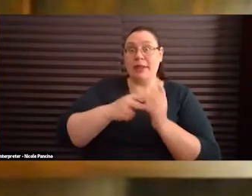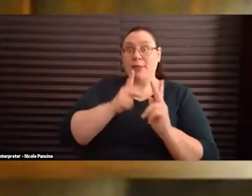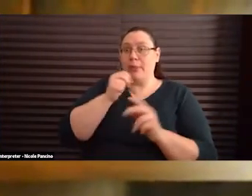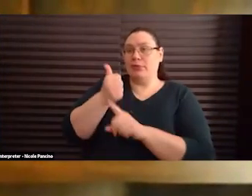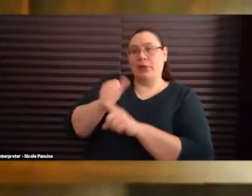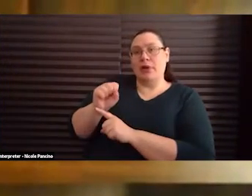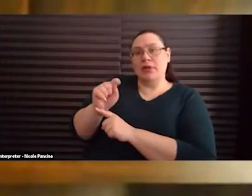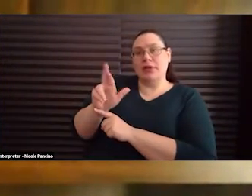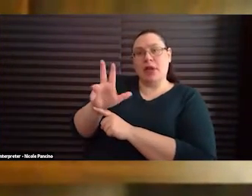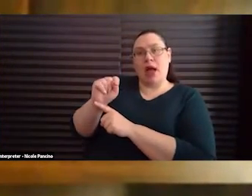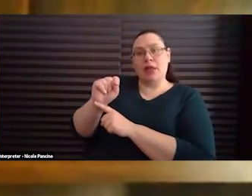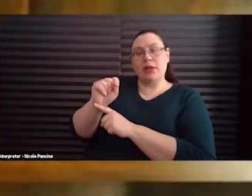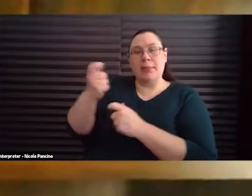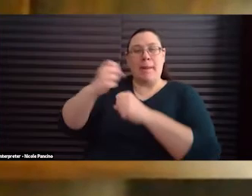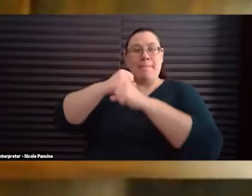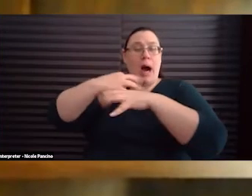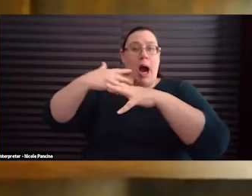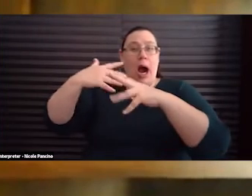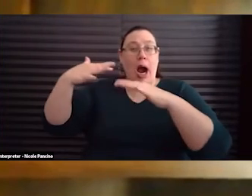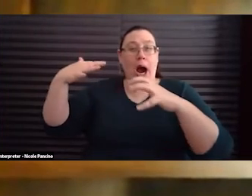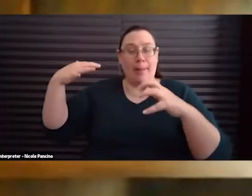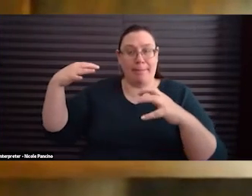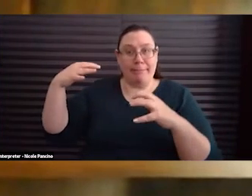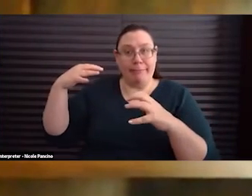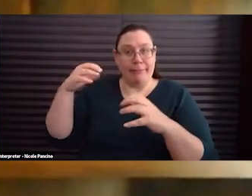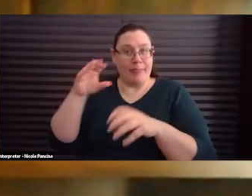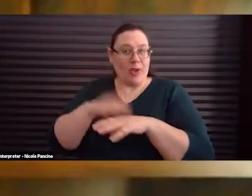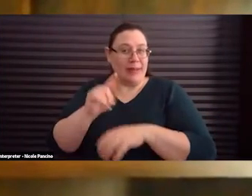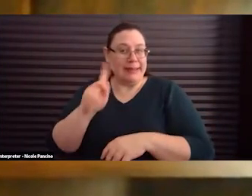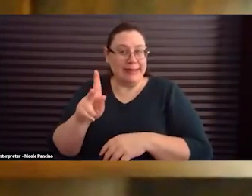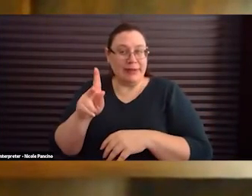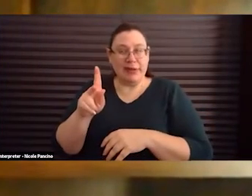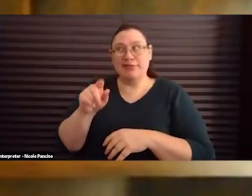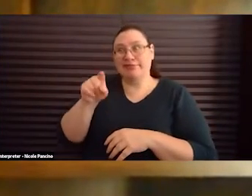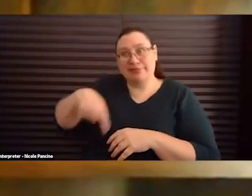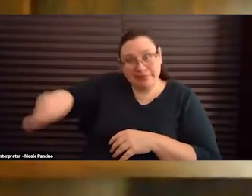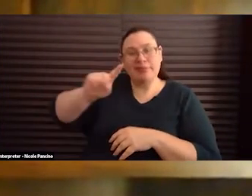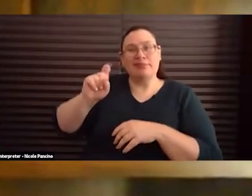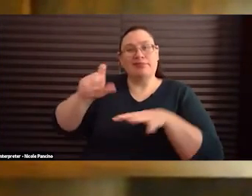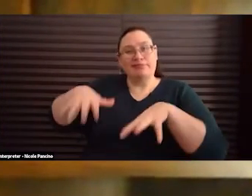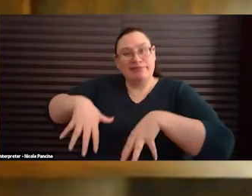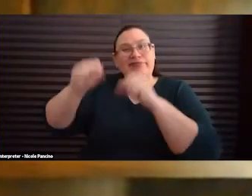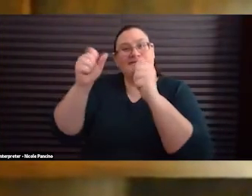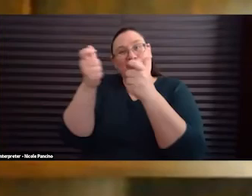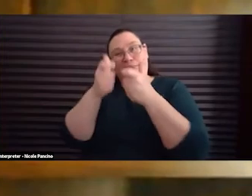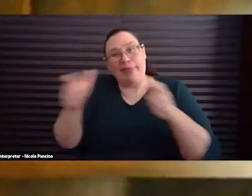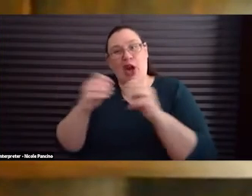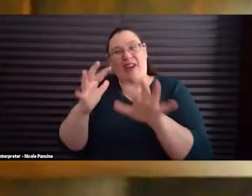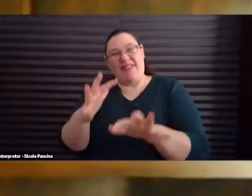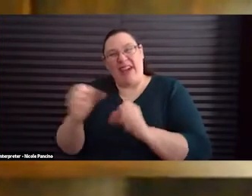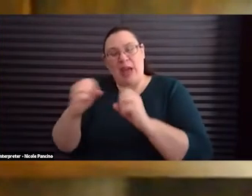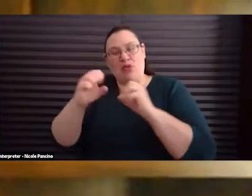people who do the big explosions that we see in television, are asked to do bigger, faster,